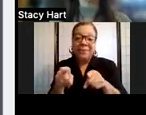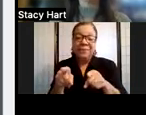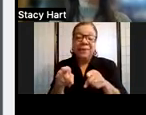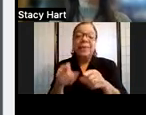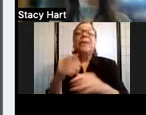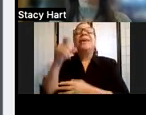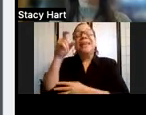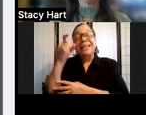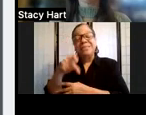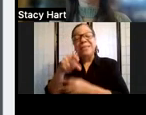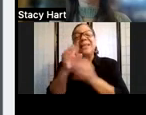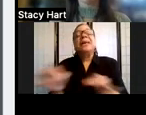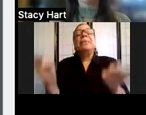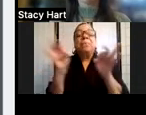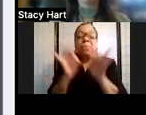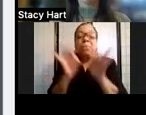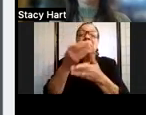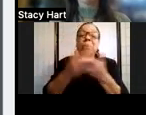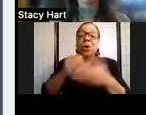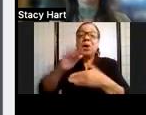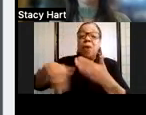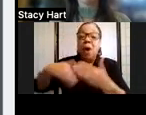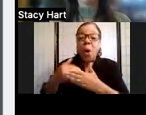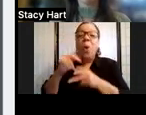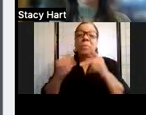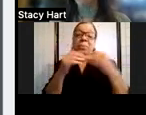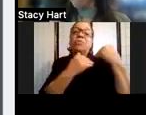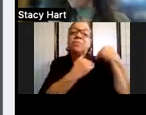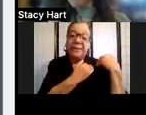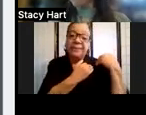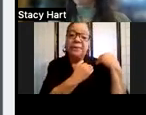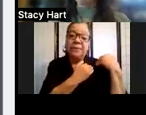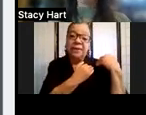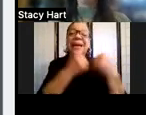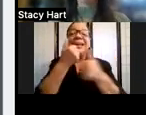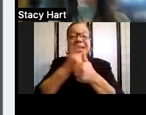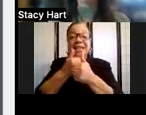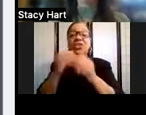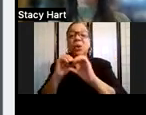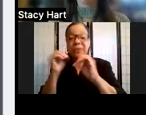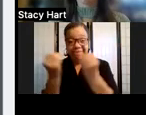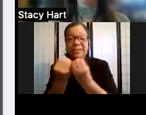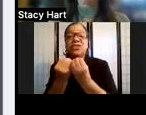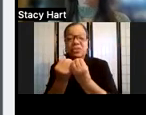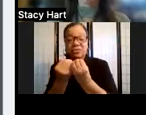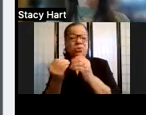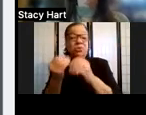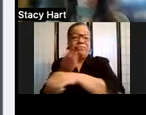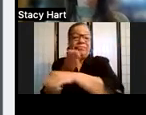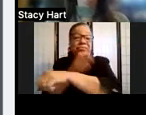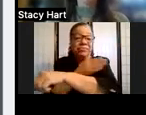an essential part of everybody's responsibility and everybody's organizations in order to thrive and grow.